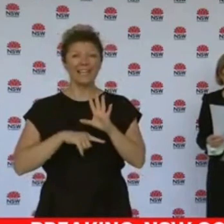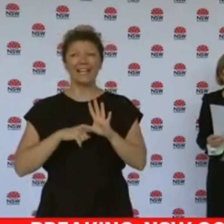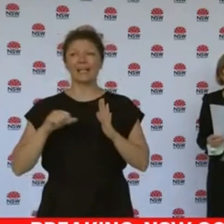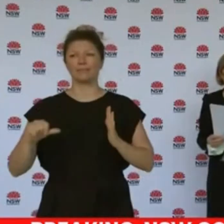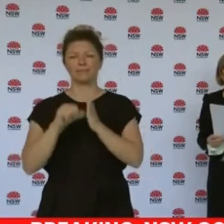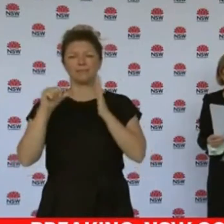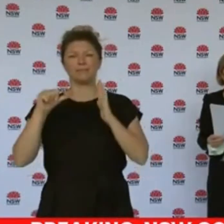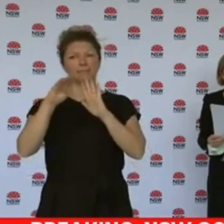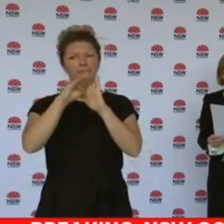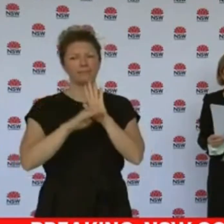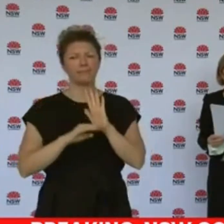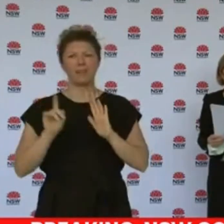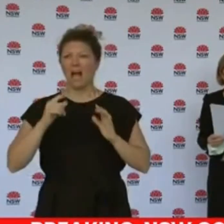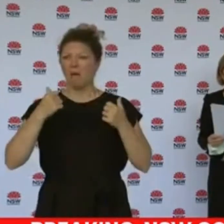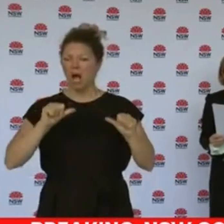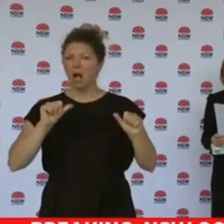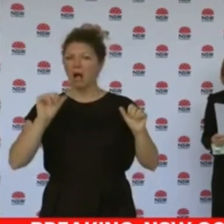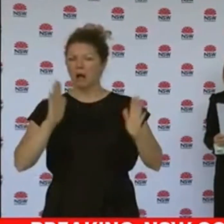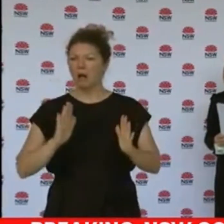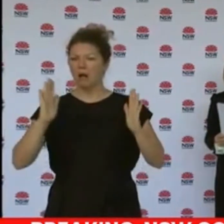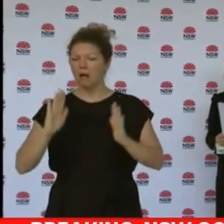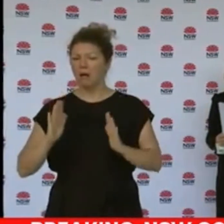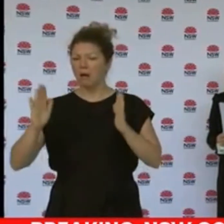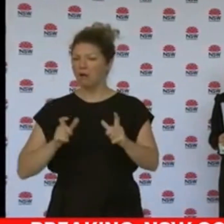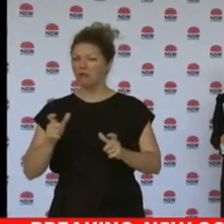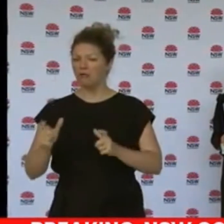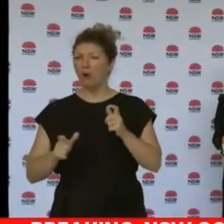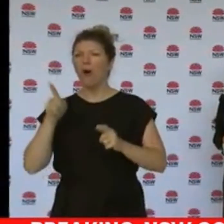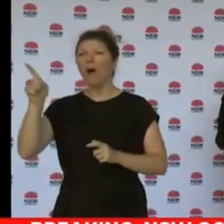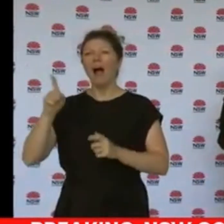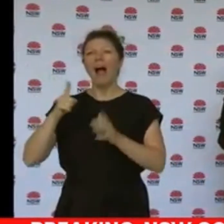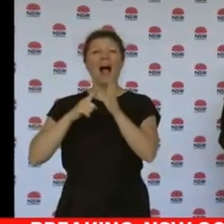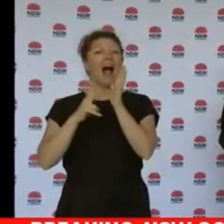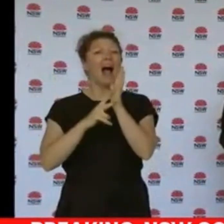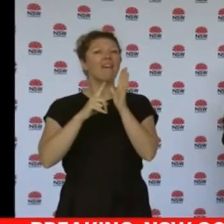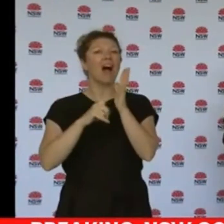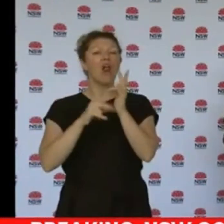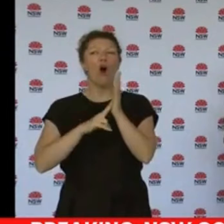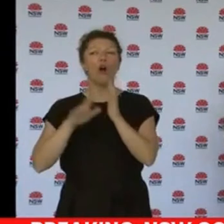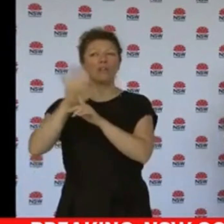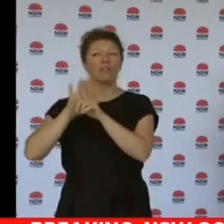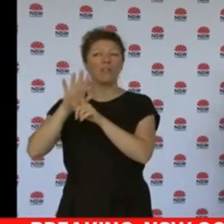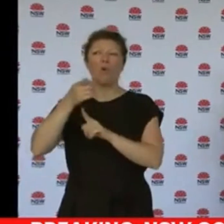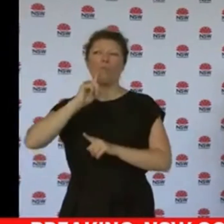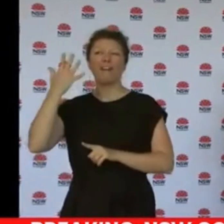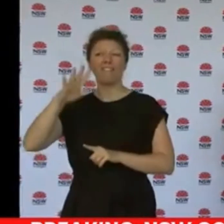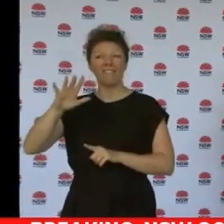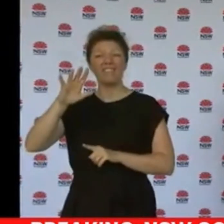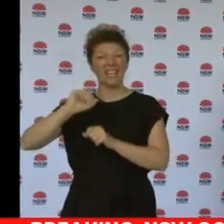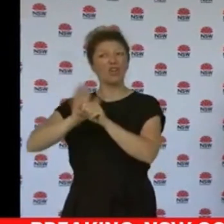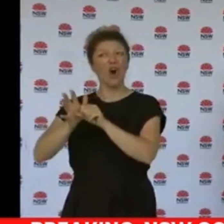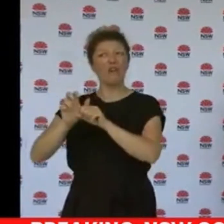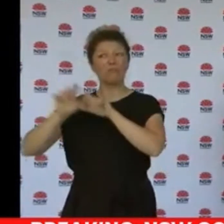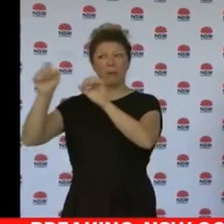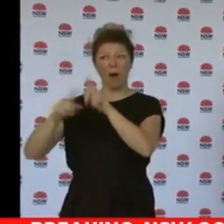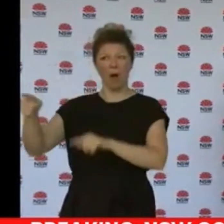also having an effect on reducing any of those super spreader events. I mean, the Avalon cluster numbered around 150 people and counting, and we know that there